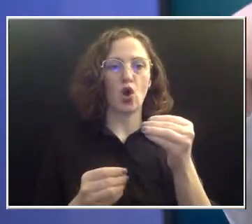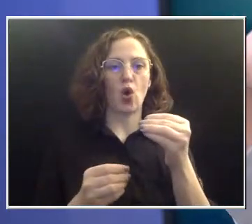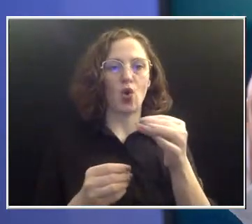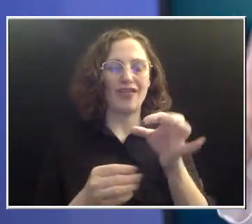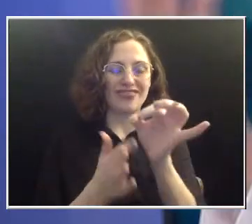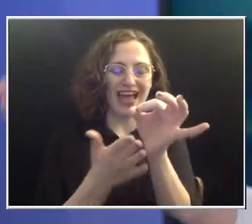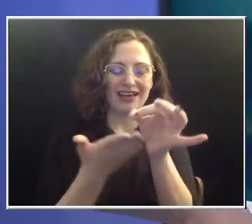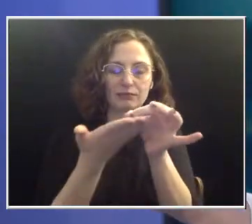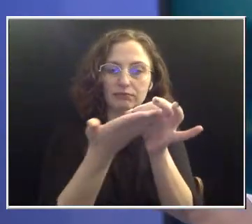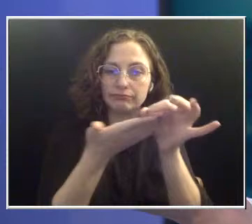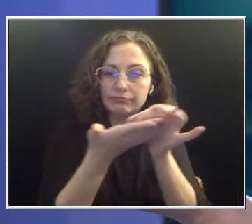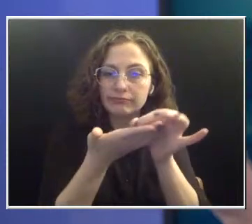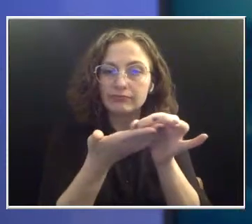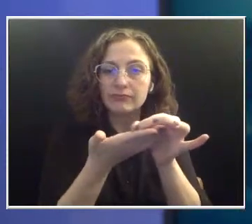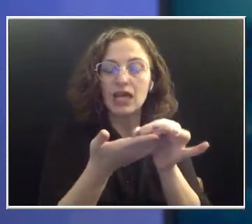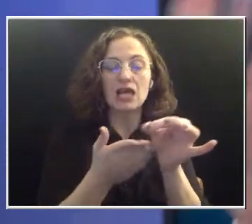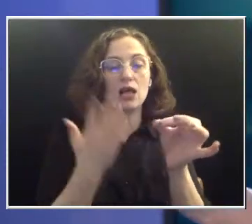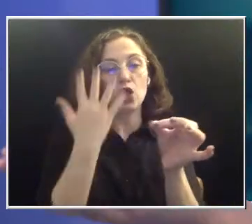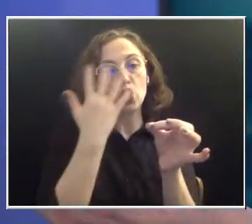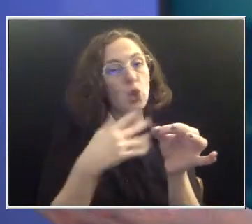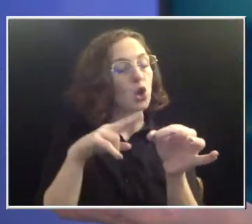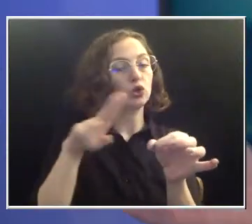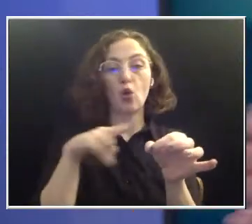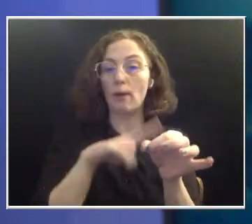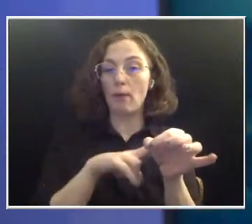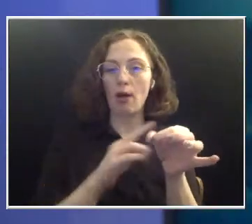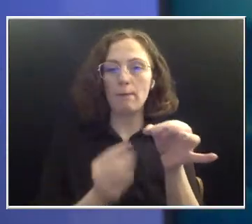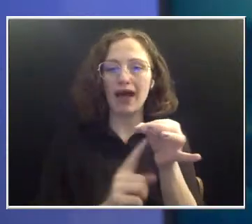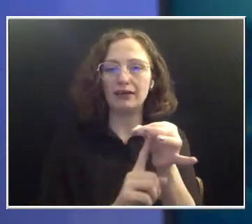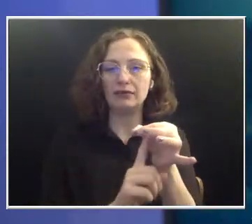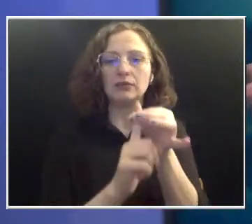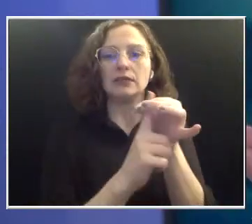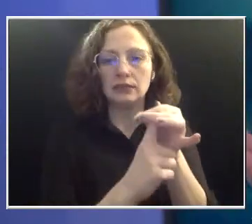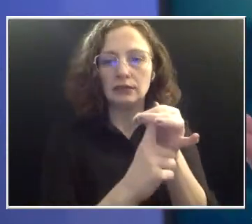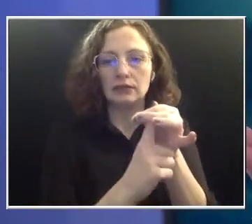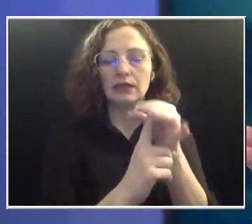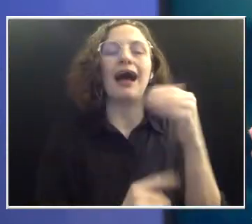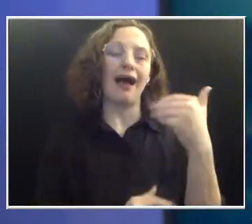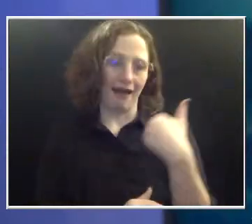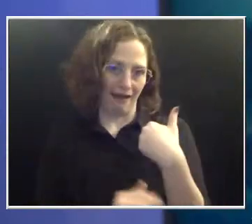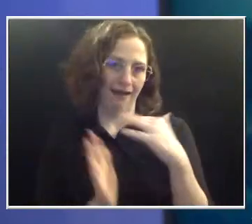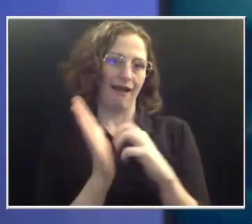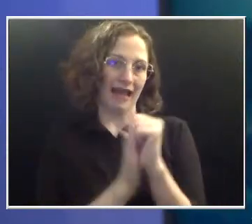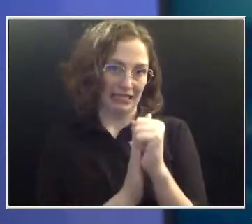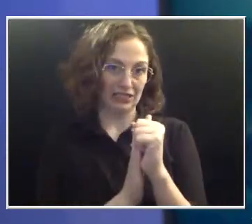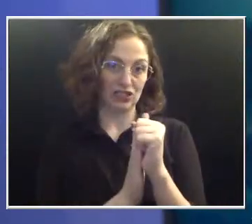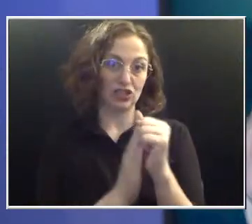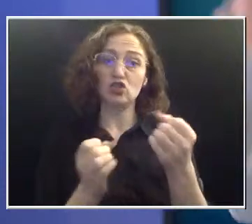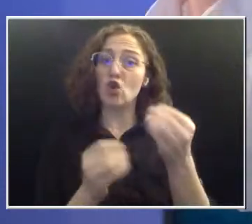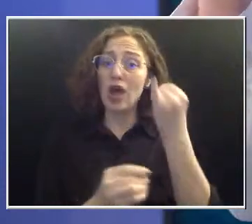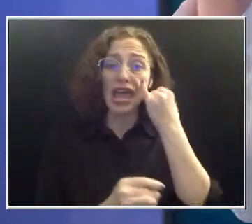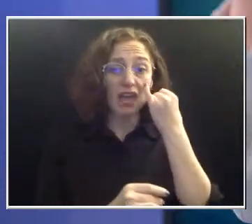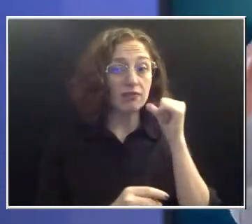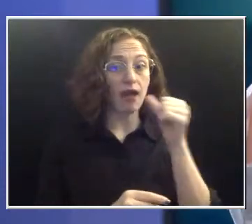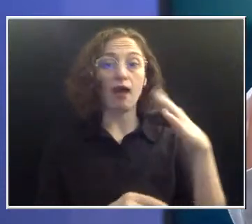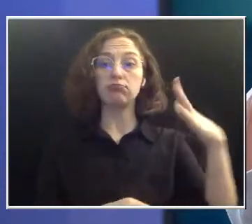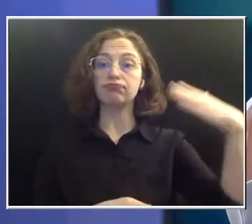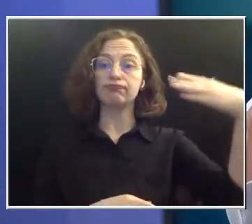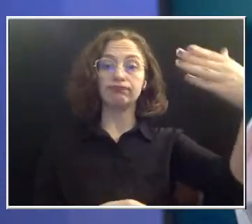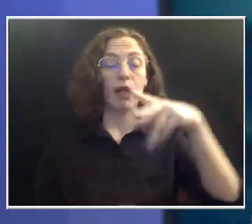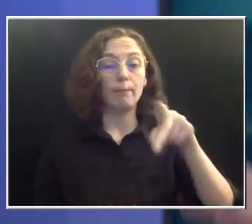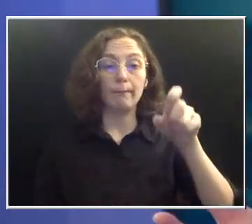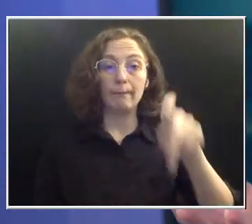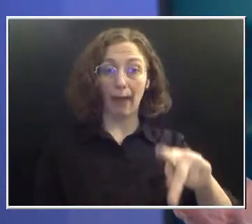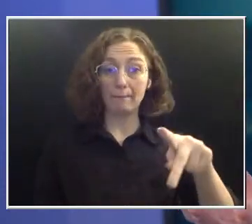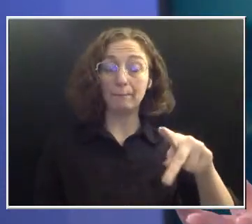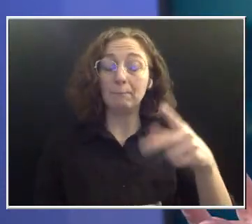up, and so she's absolutely someone that if she wasn't getting pap smears, we would not have caught this cancer until much later because it was up higher and